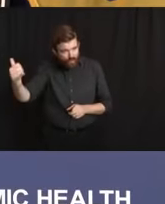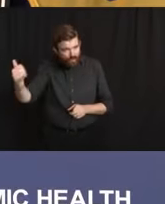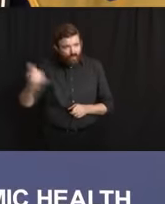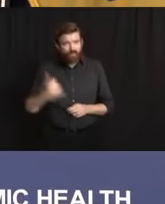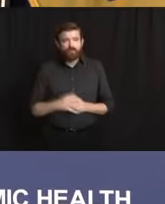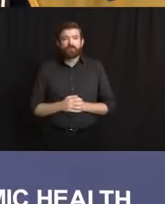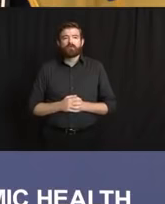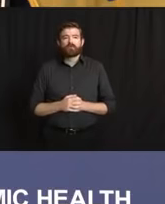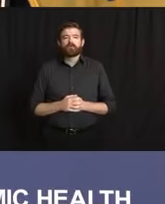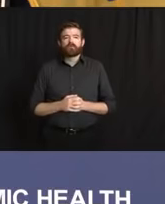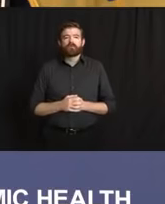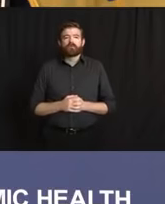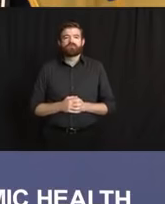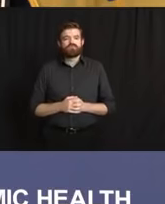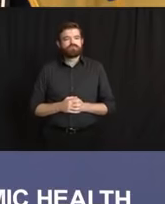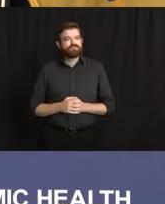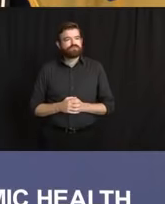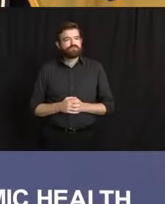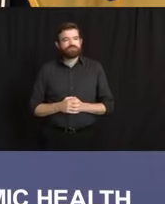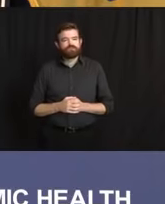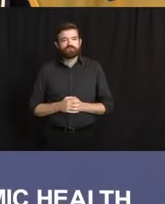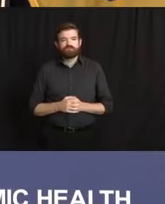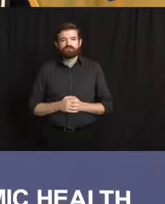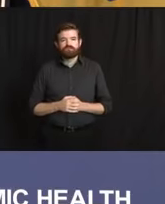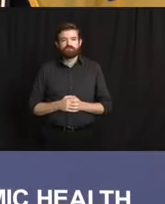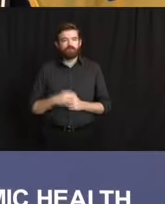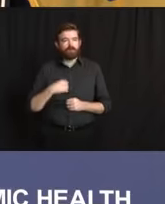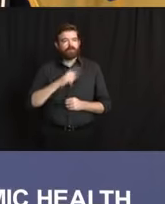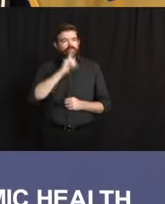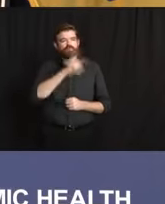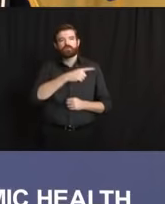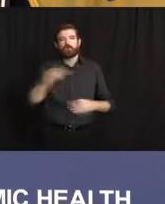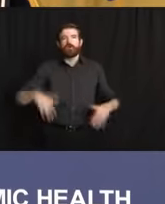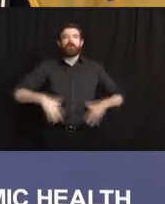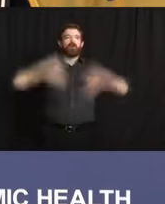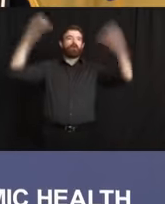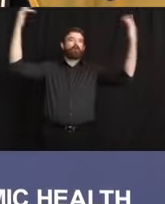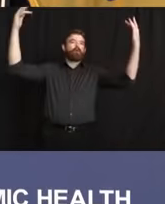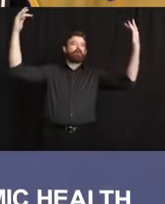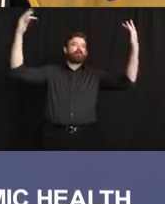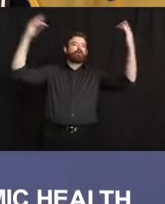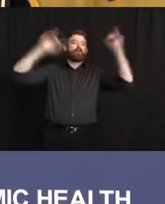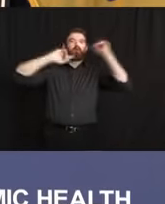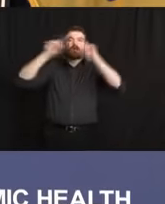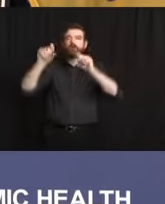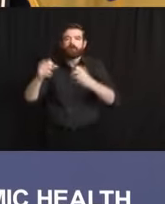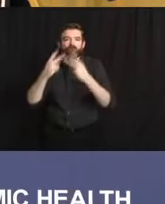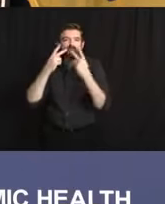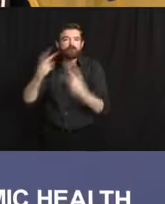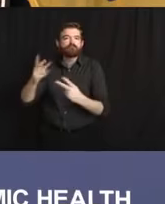to, at long last, have a very highly protocoled but a visit with a loved one.